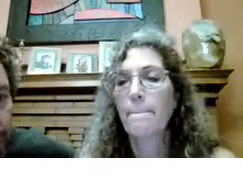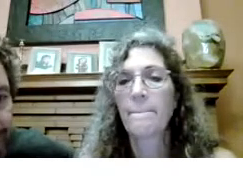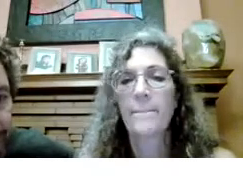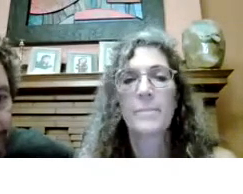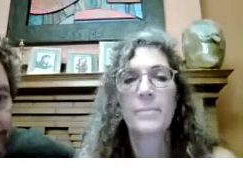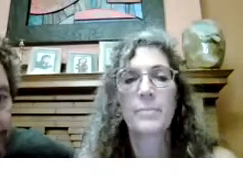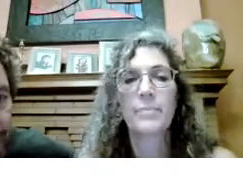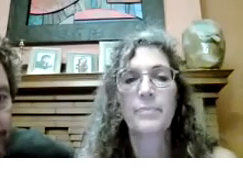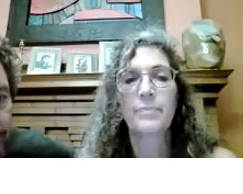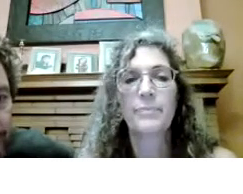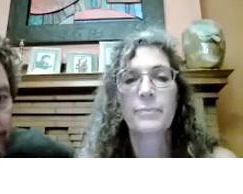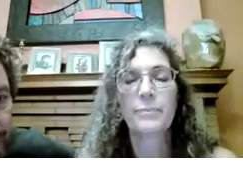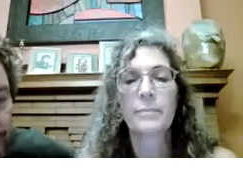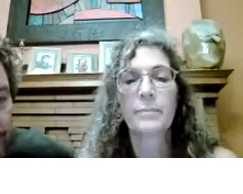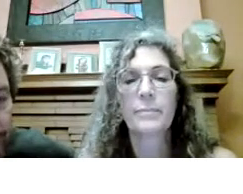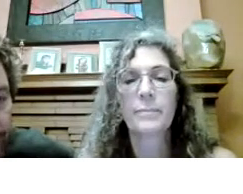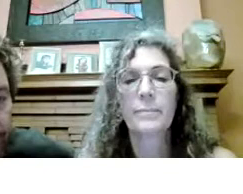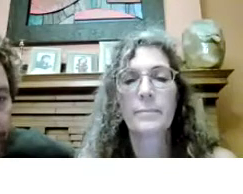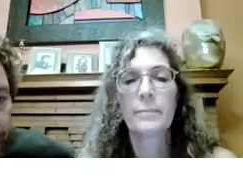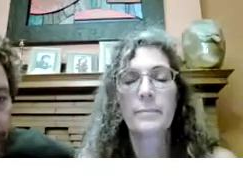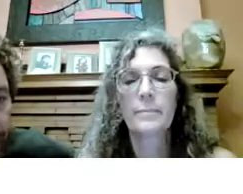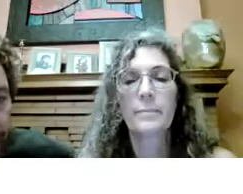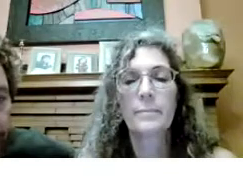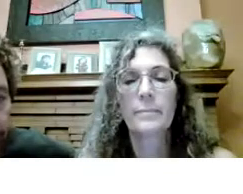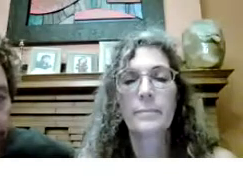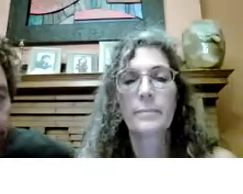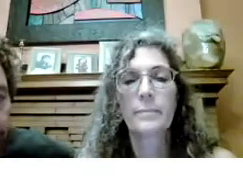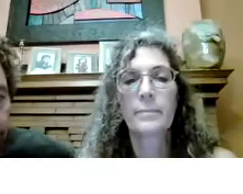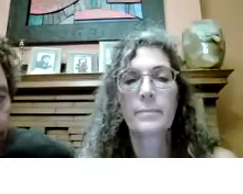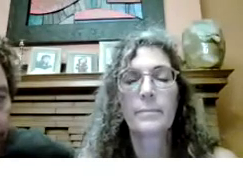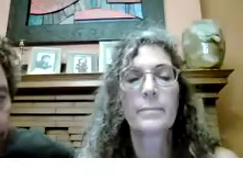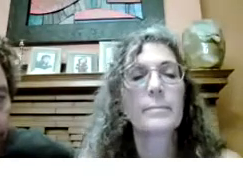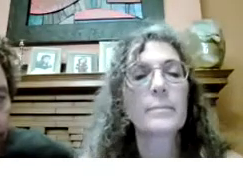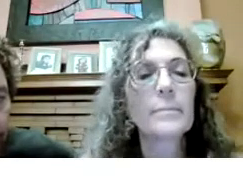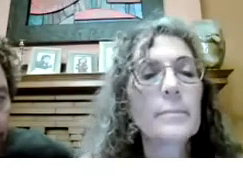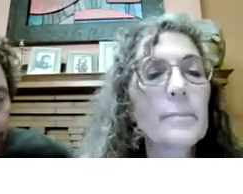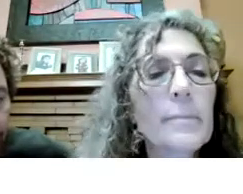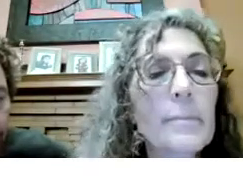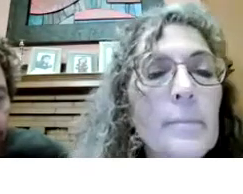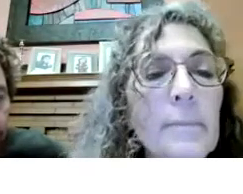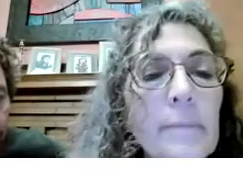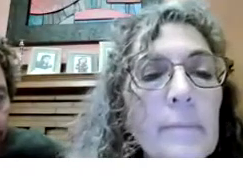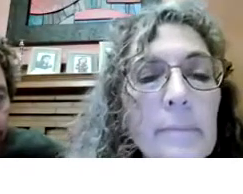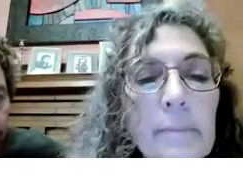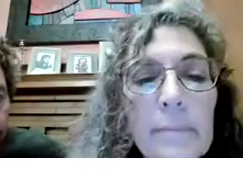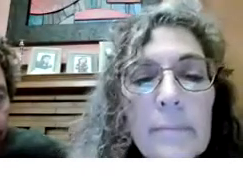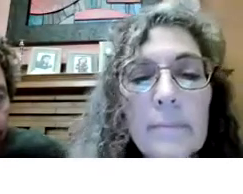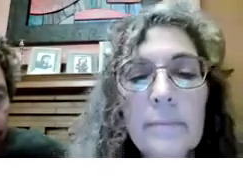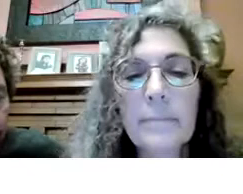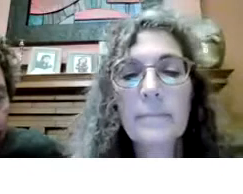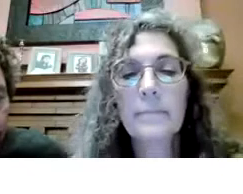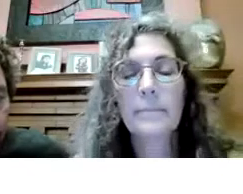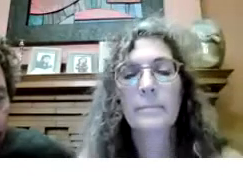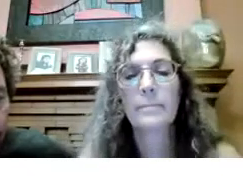Bartlett. But overall, I think that what's been presented here is looking pretty good.